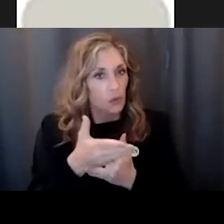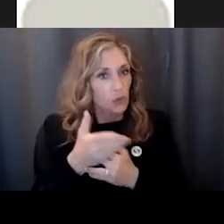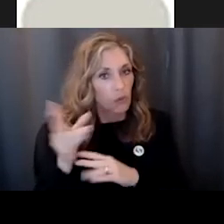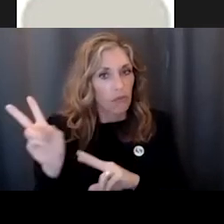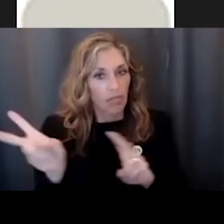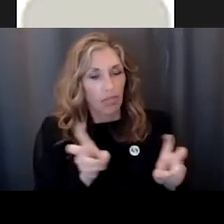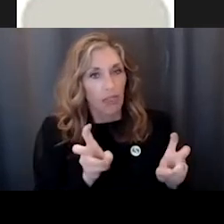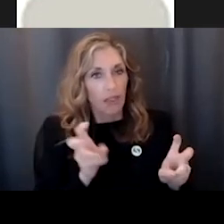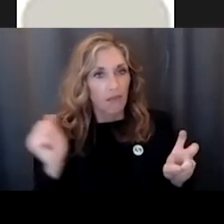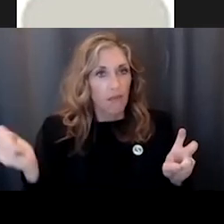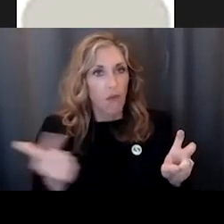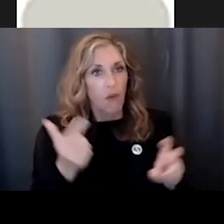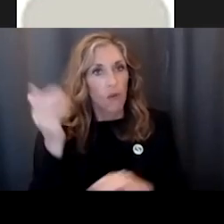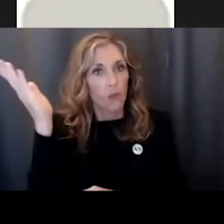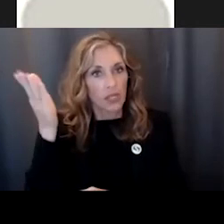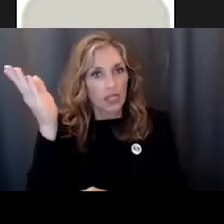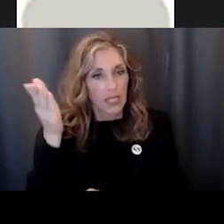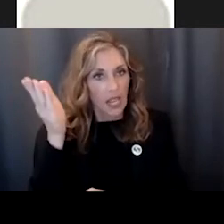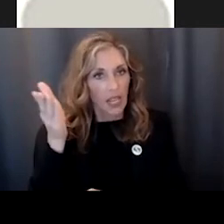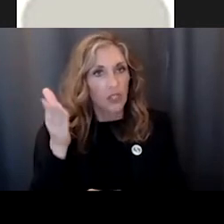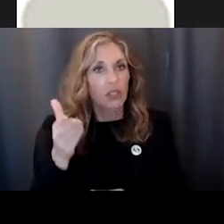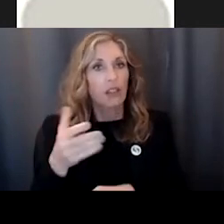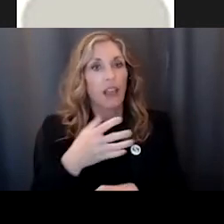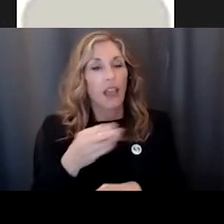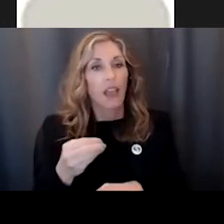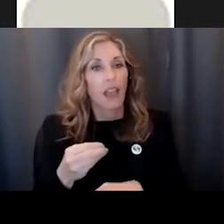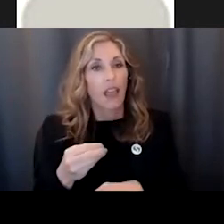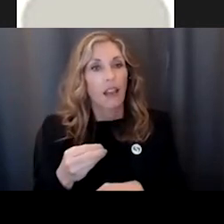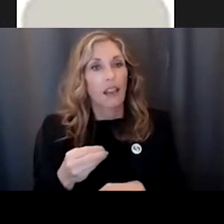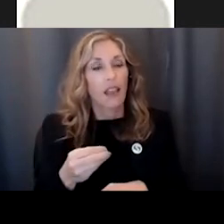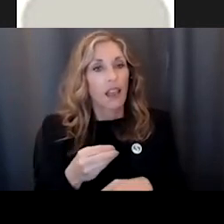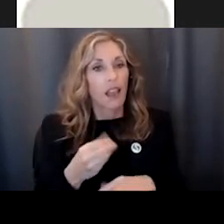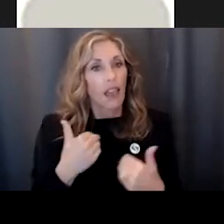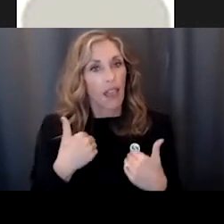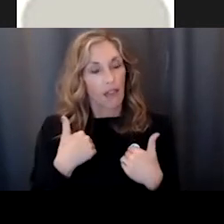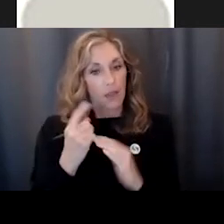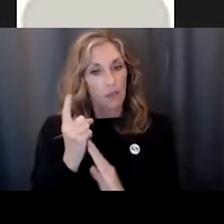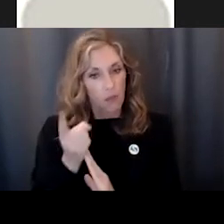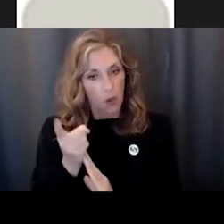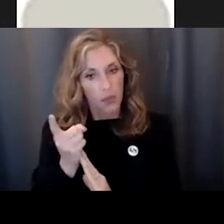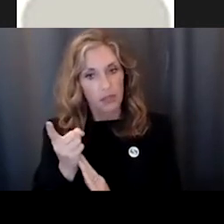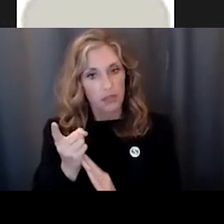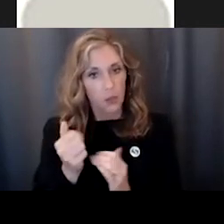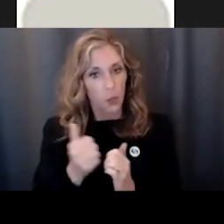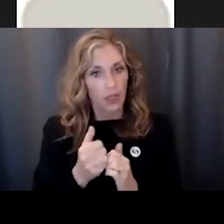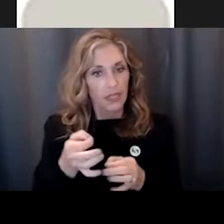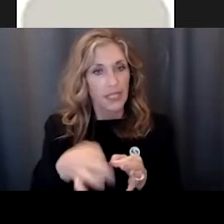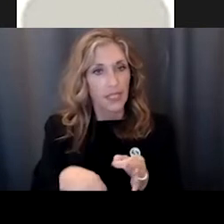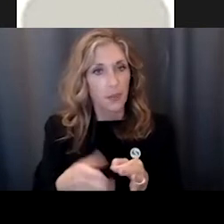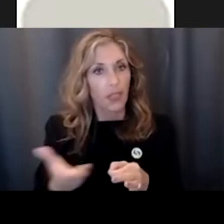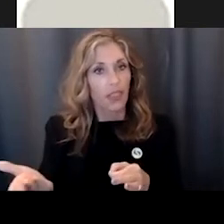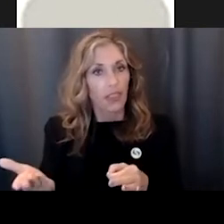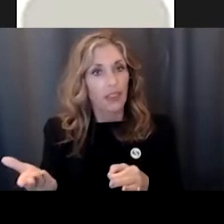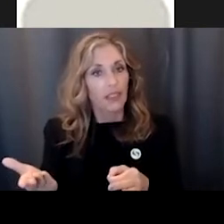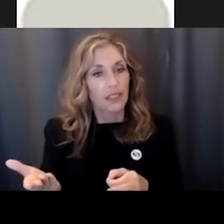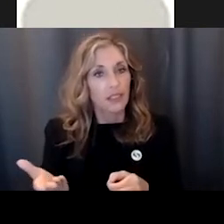having money, I think you said having moments and simple things, which again was Narelle, having the moment and